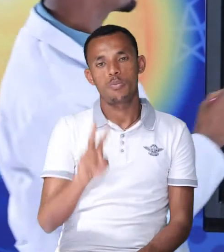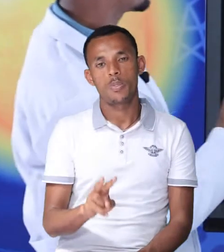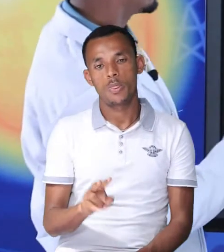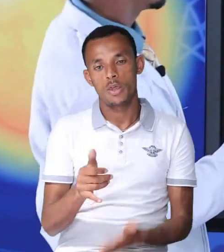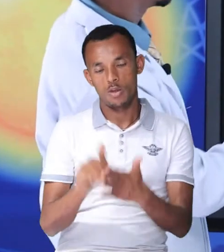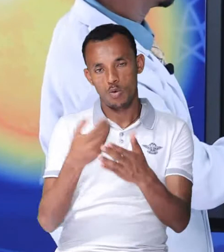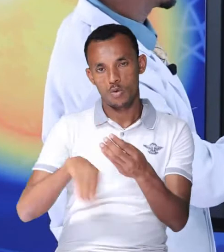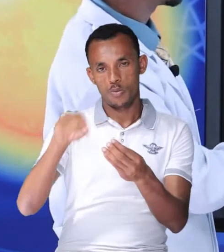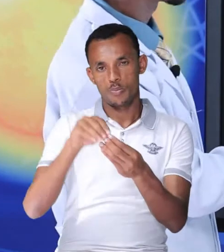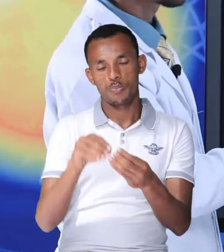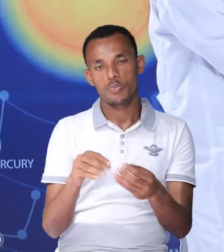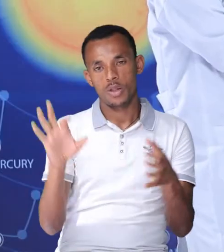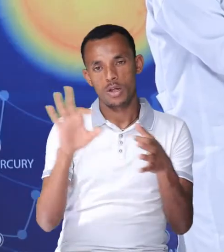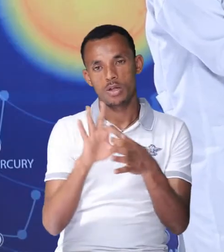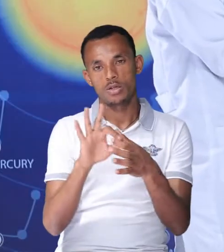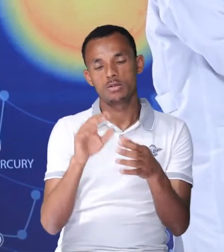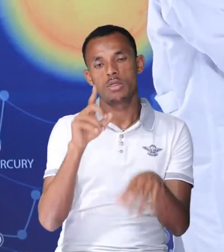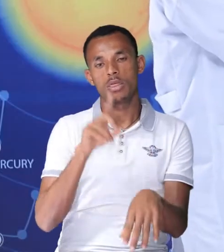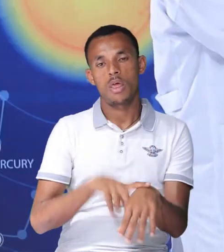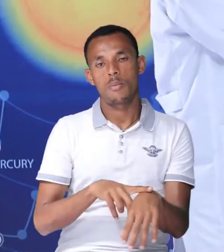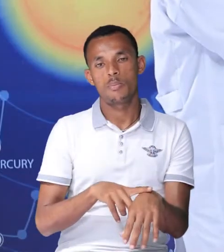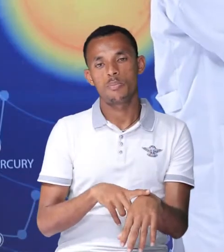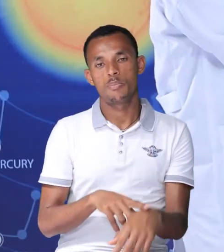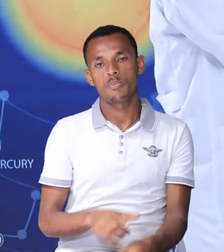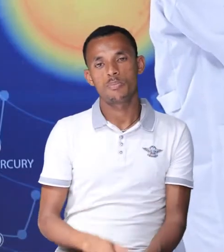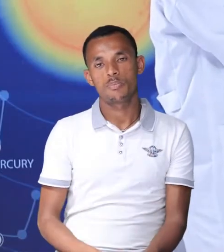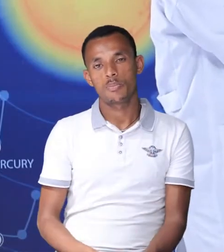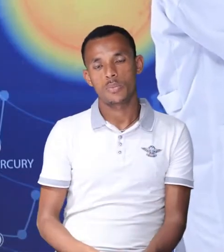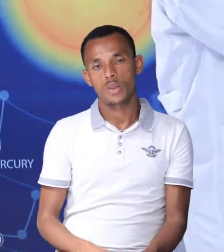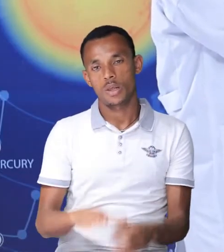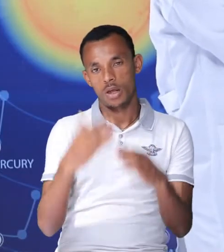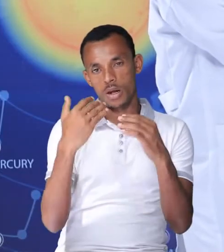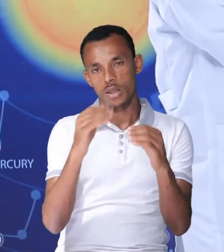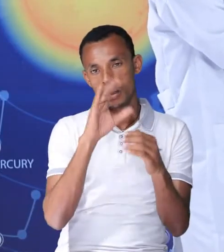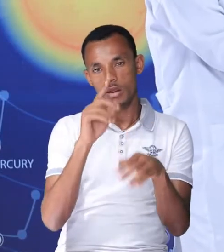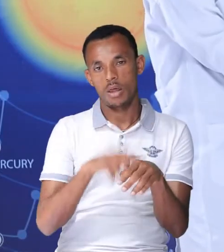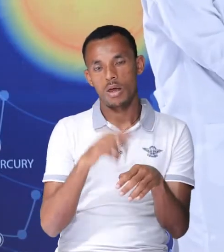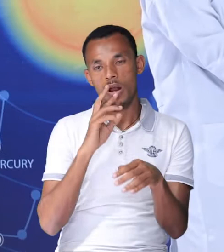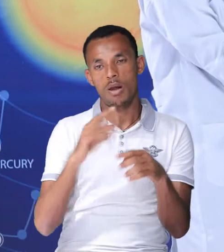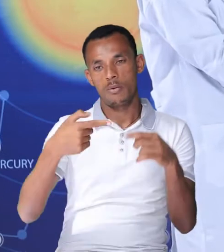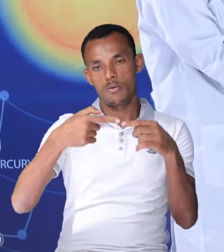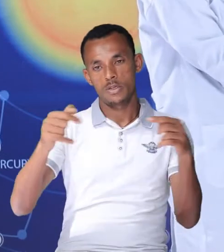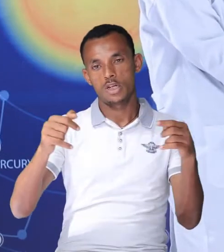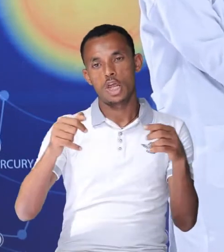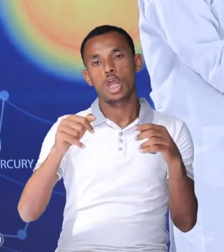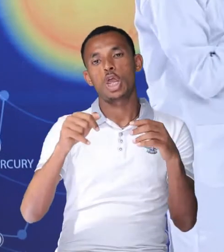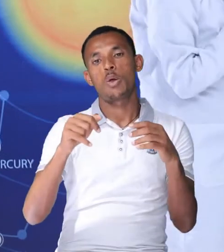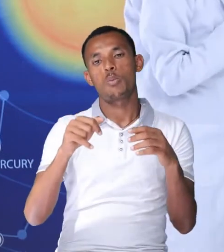It's also related to the time, okay? Rates and time are inversely proportional,